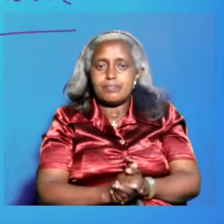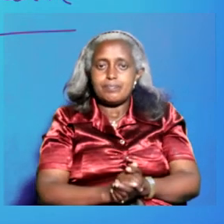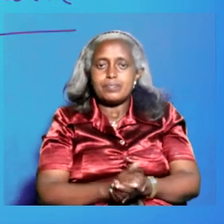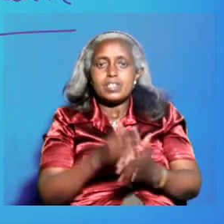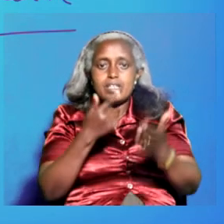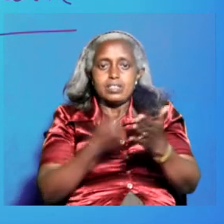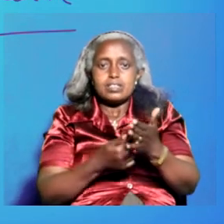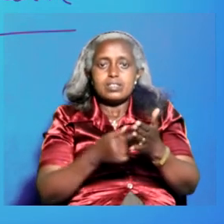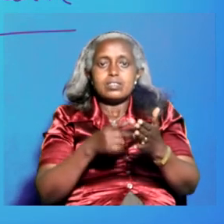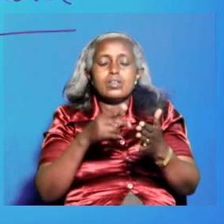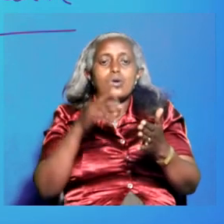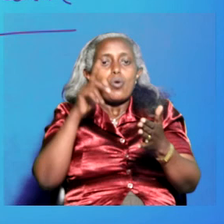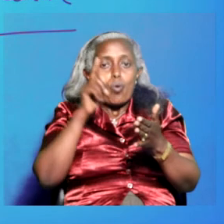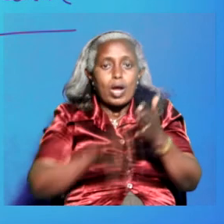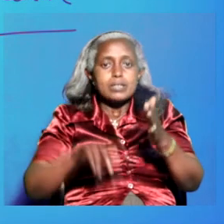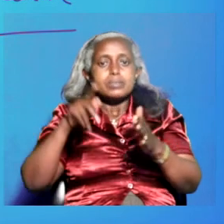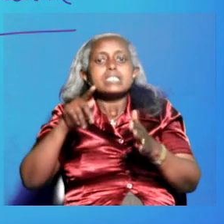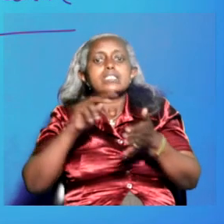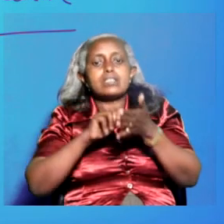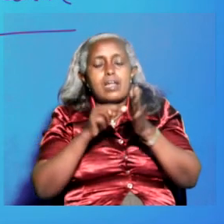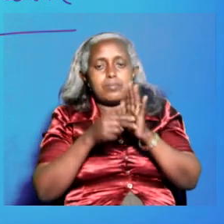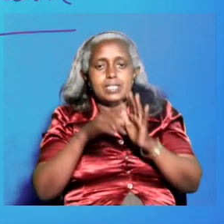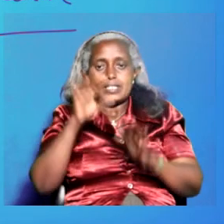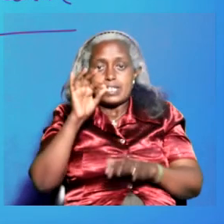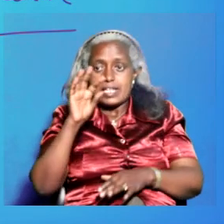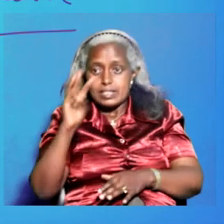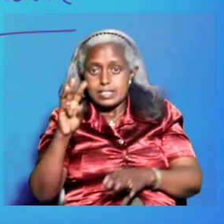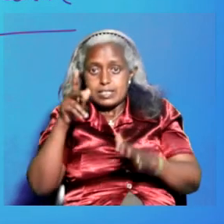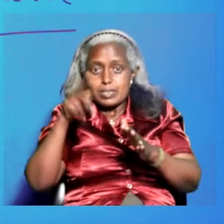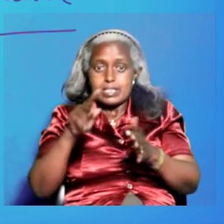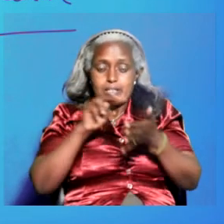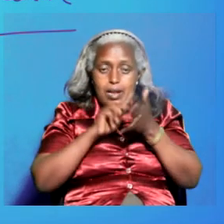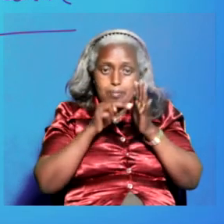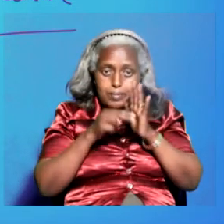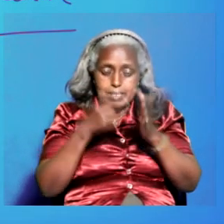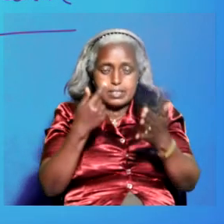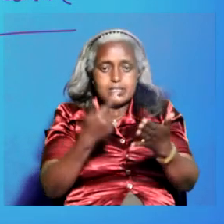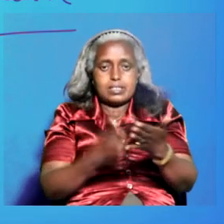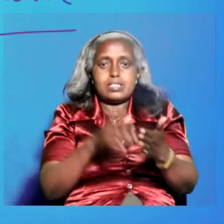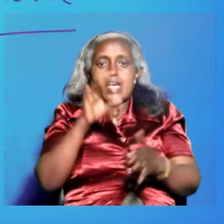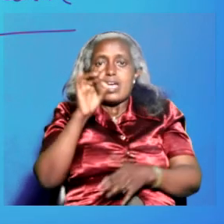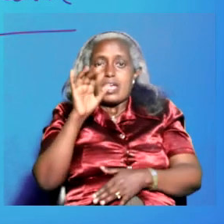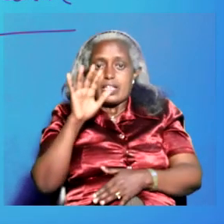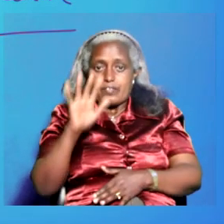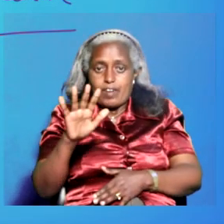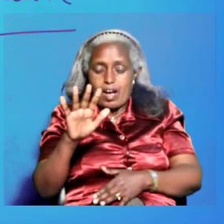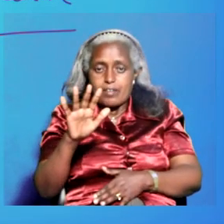85. This is what the percentile means. 96 percentile means, if this is 85,